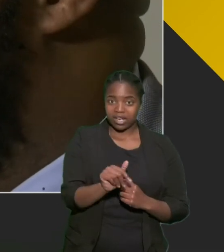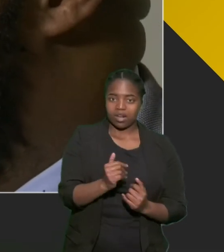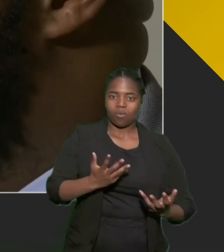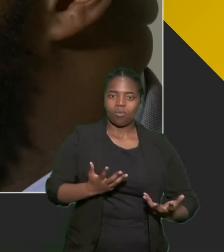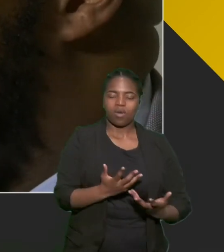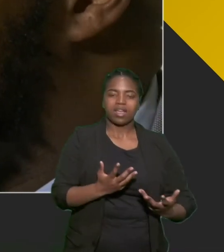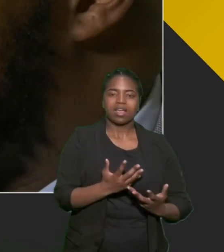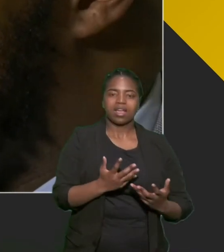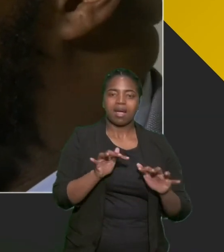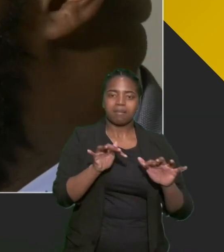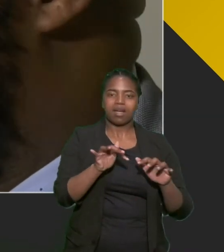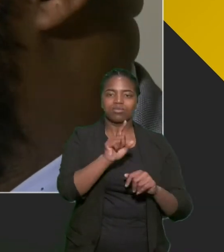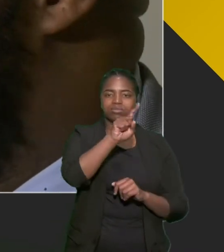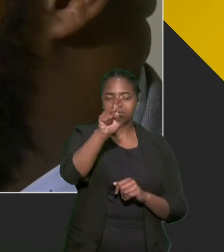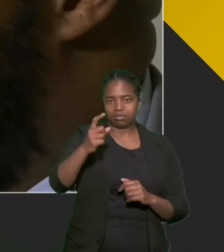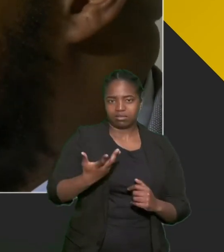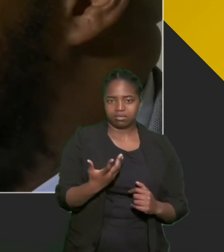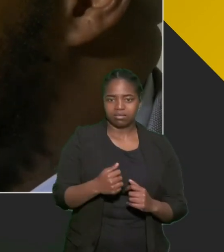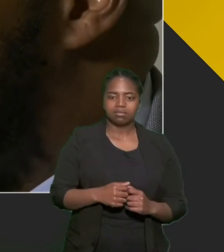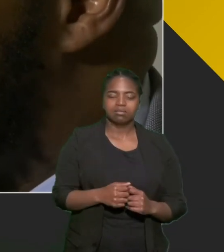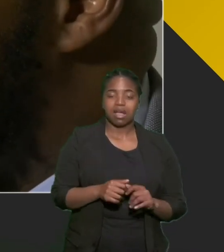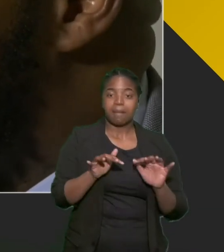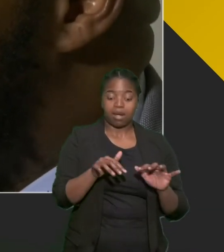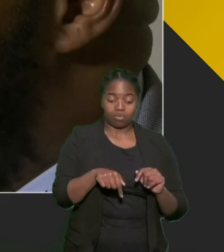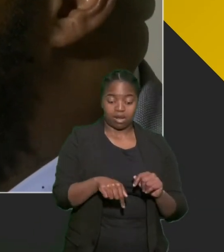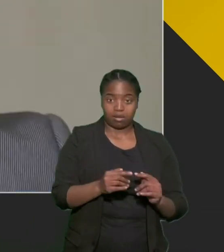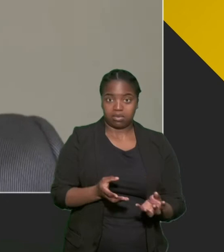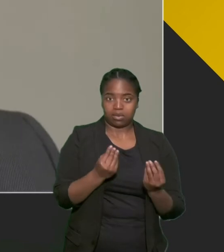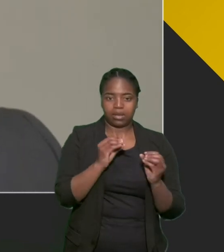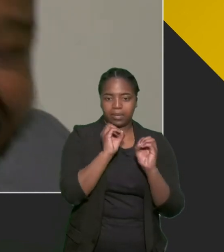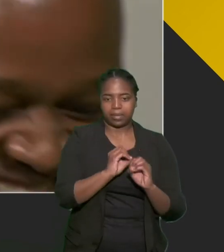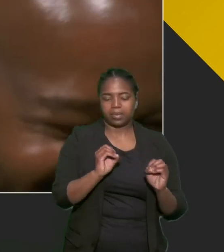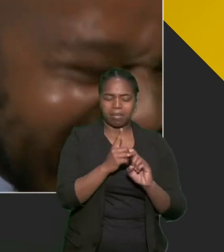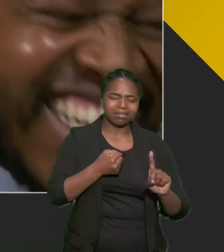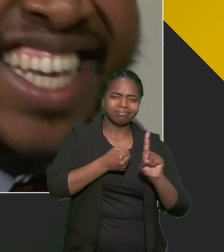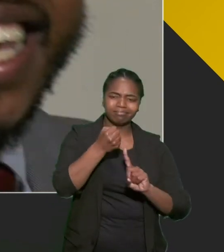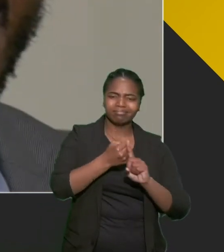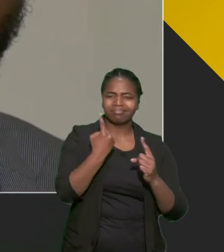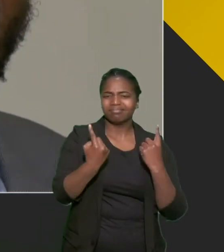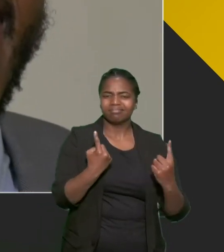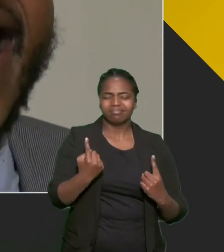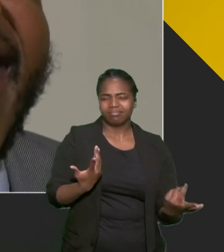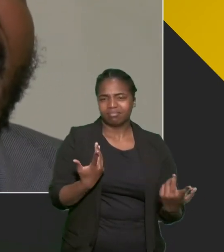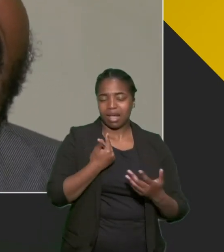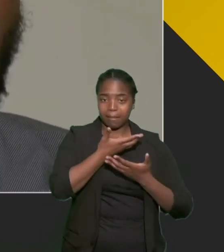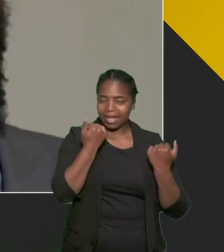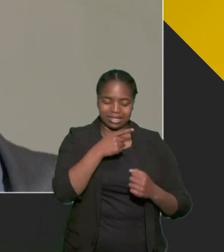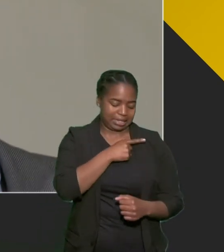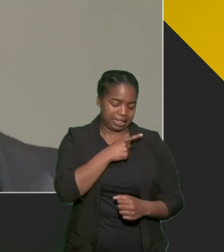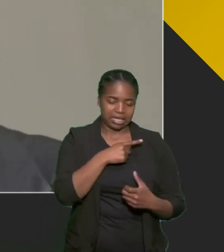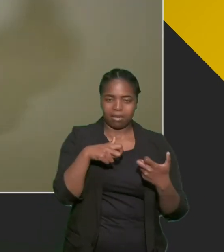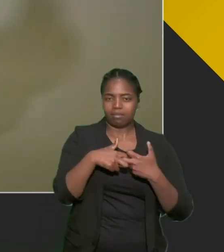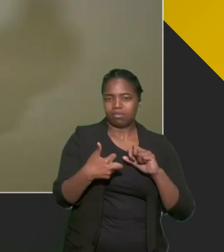of outsiders, and locals are not benefiting, but they keep on fighting among themselves, not knowing ukuthi yini